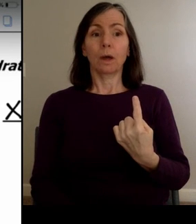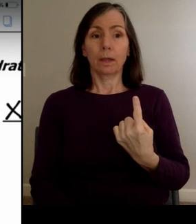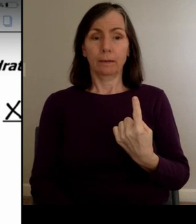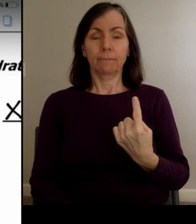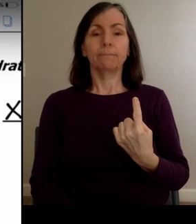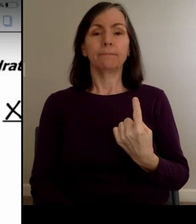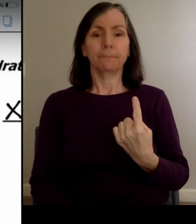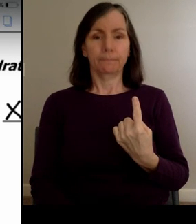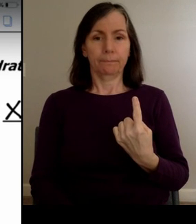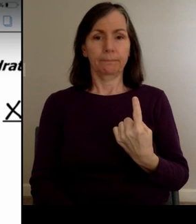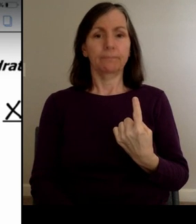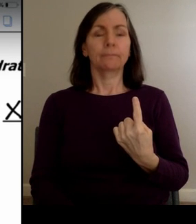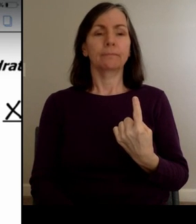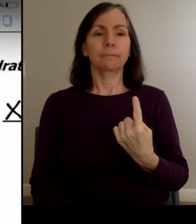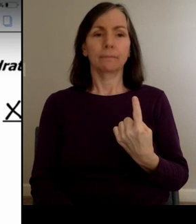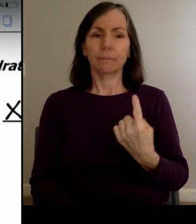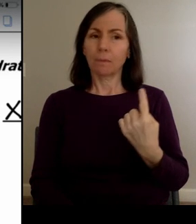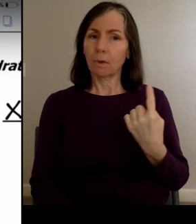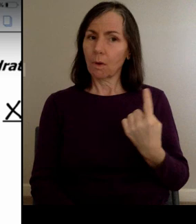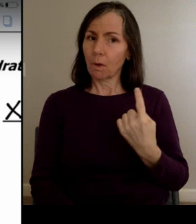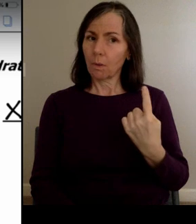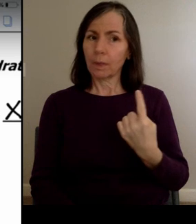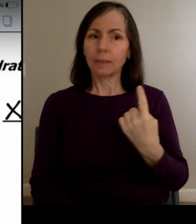write down every time